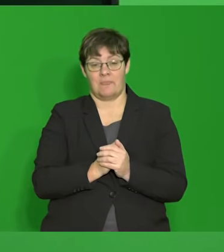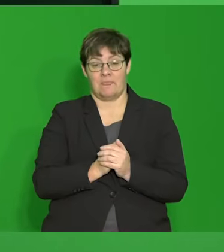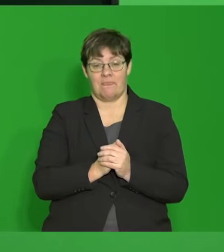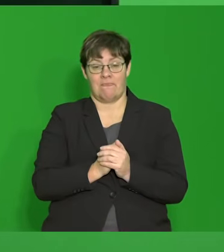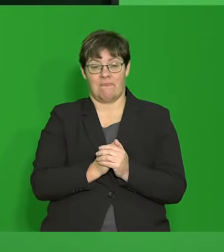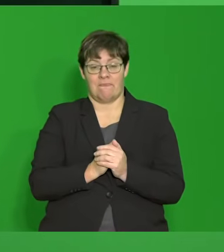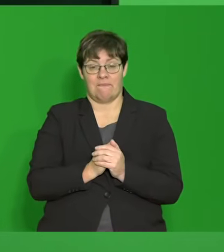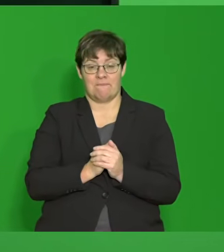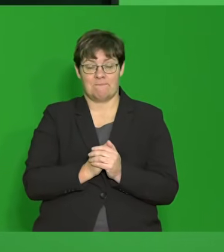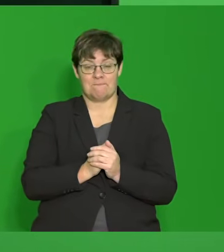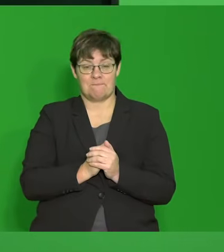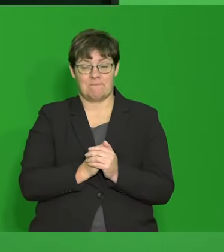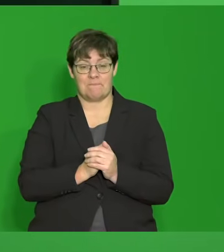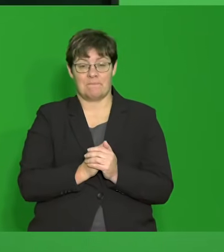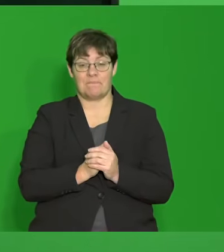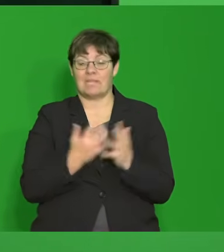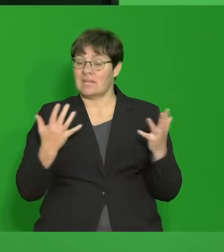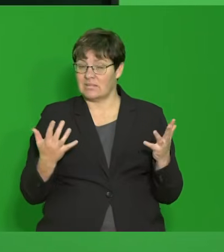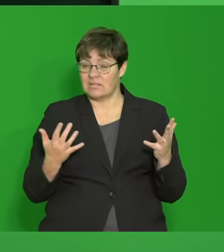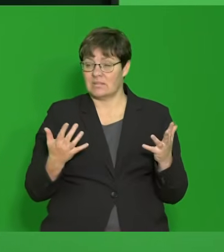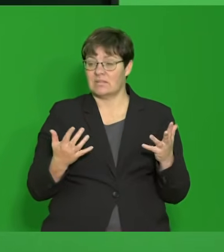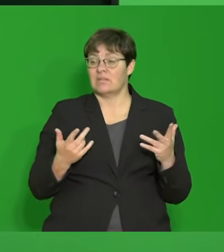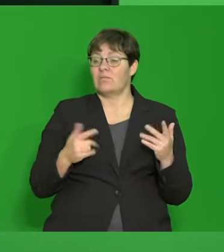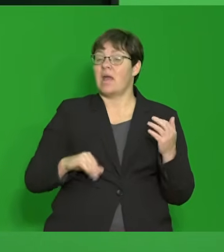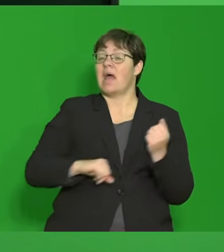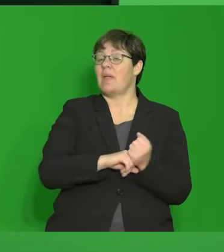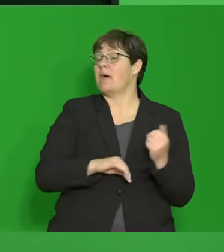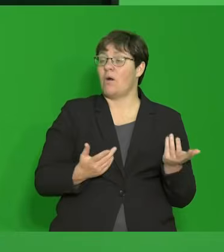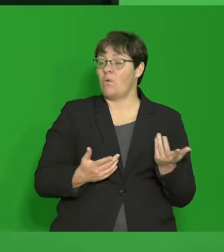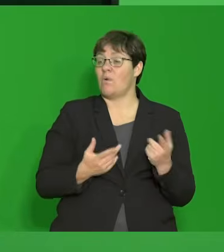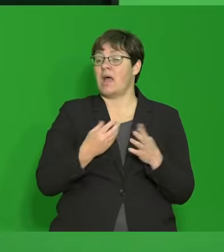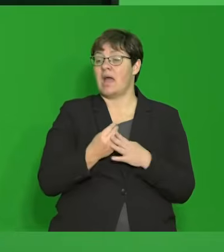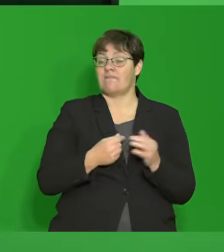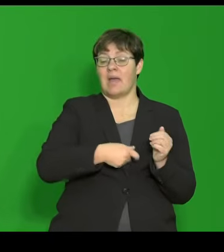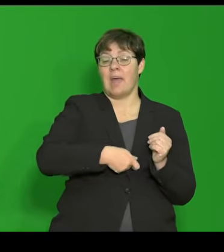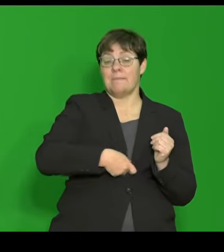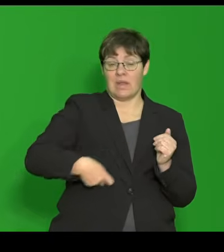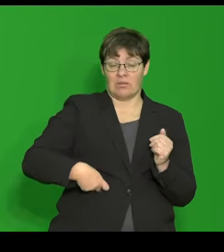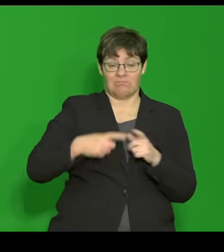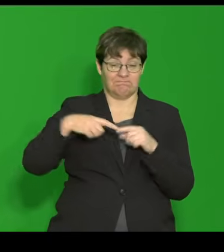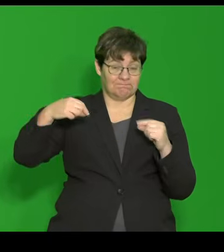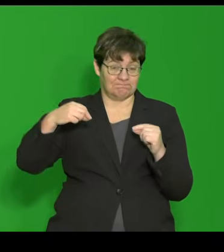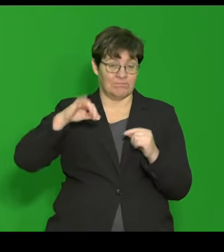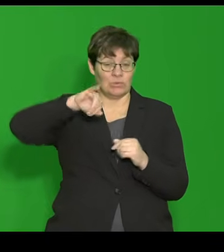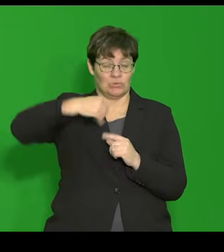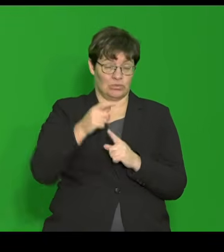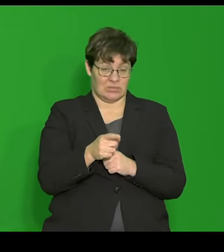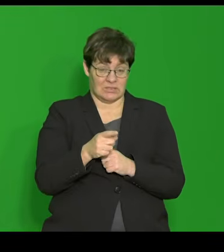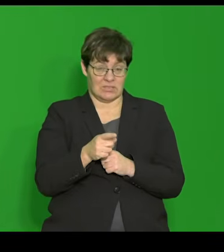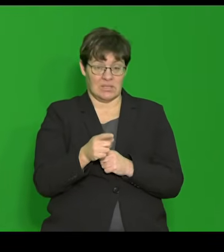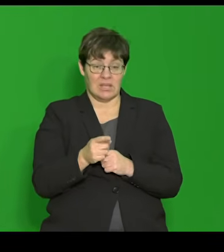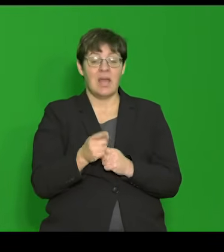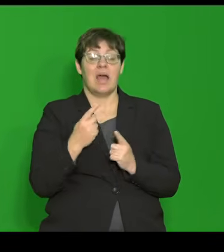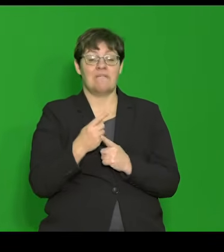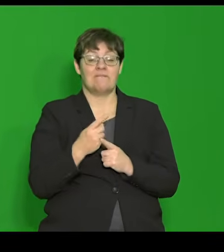being alkaline in the duodenum. So to be able to assist this, we have the pancreatic juices that produce